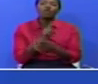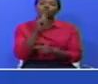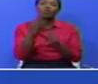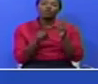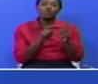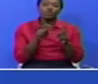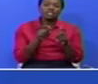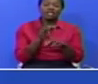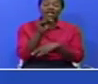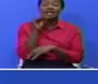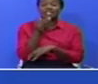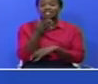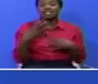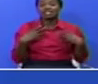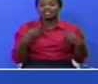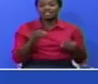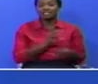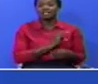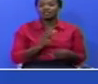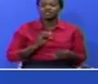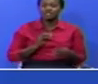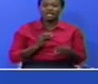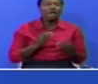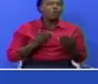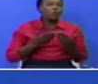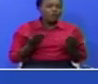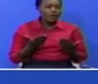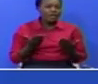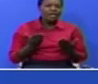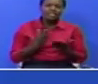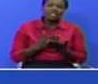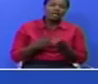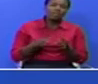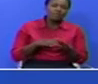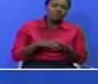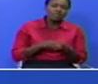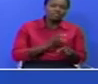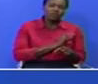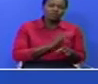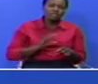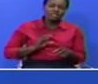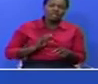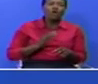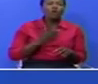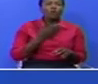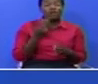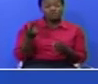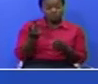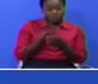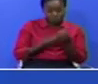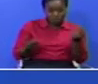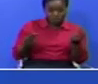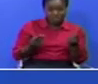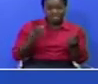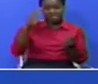National Assembly's Health Committee, to a point where some of the members of that committee did want both the Cabinet